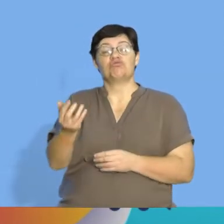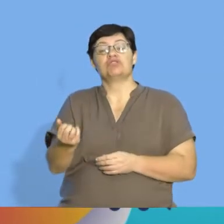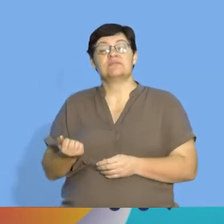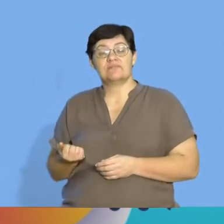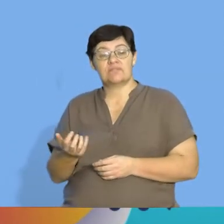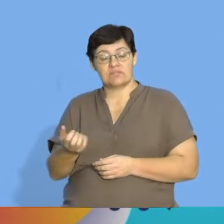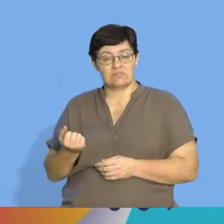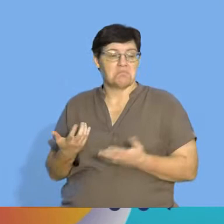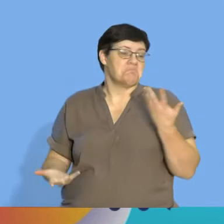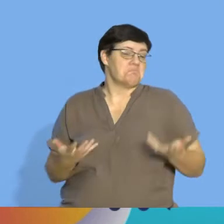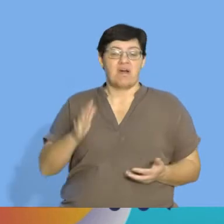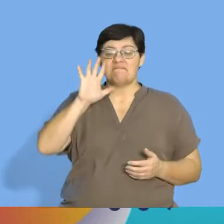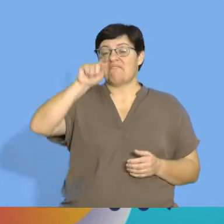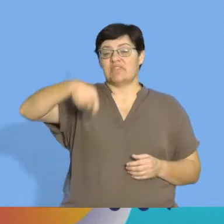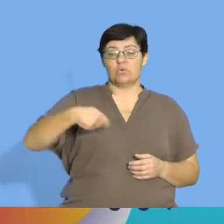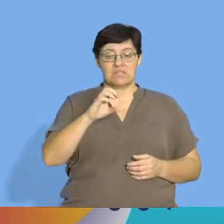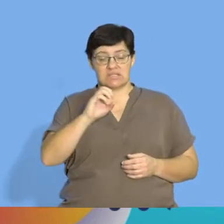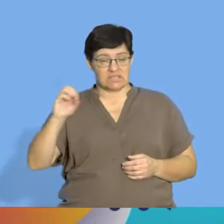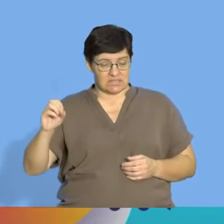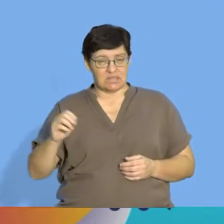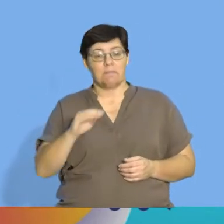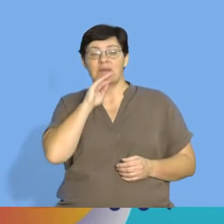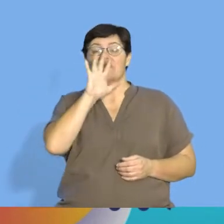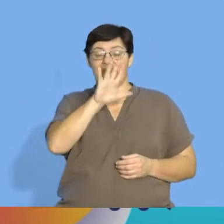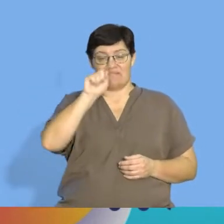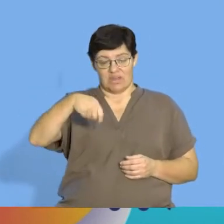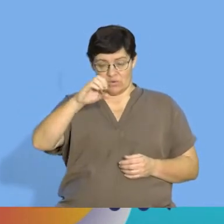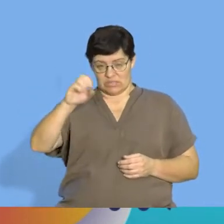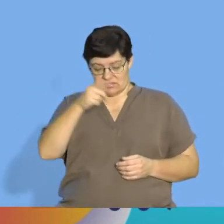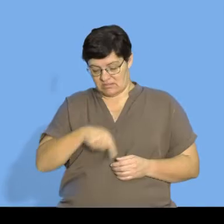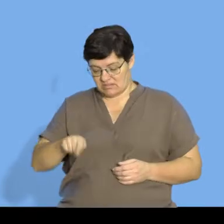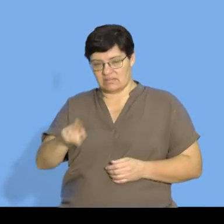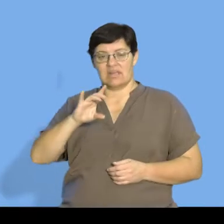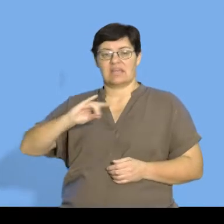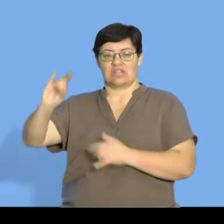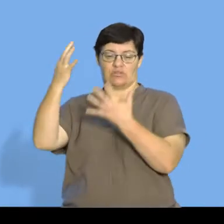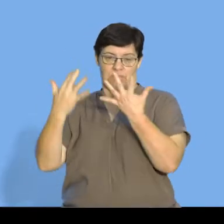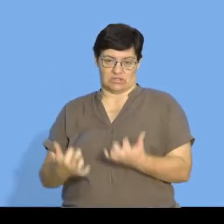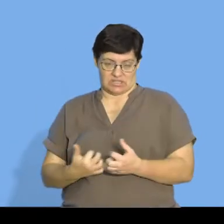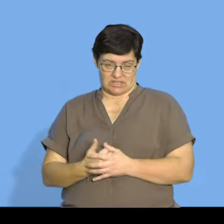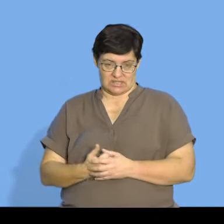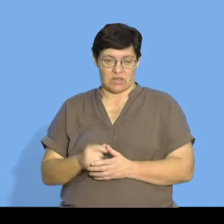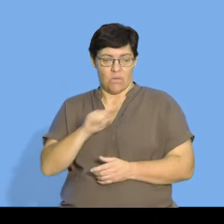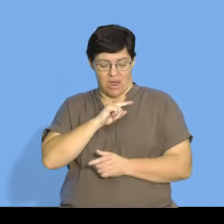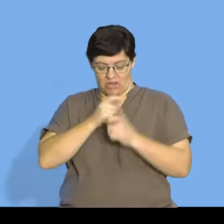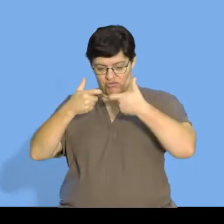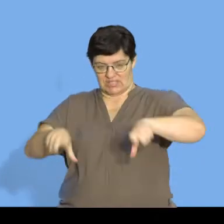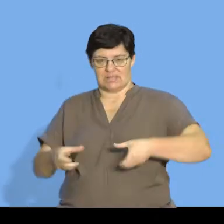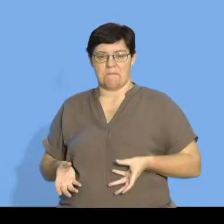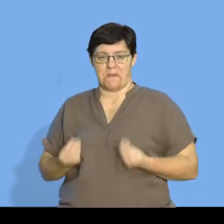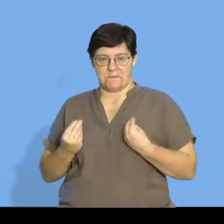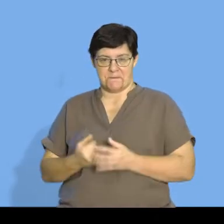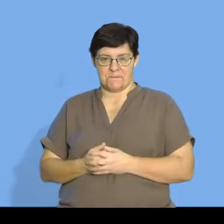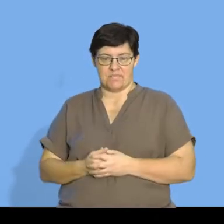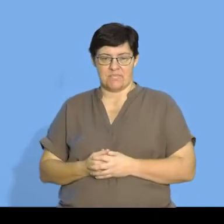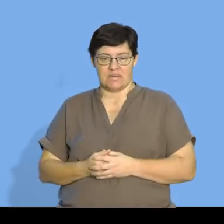we have received, if we've received 5,000 of that amount, 5,000 Rand will go into my cash budget as